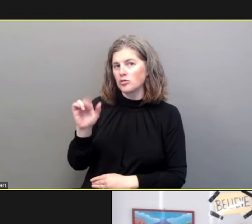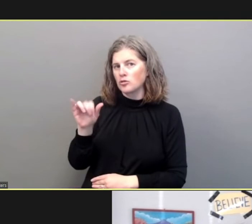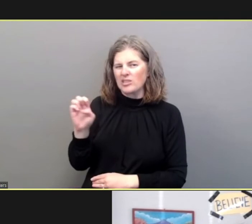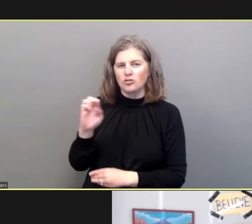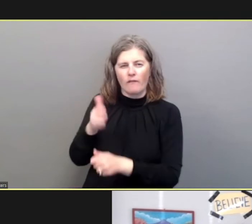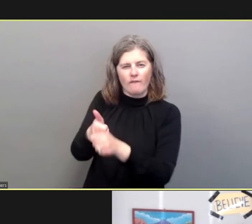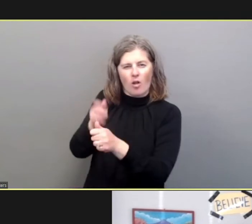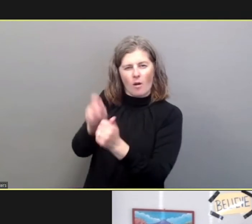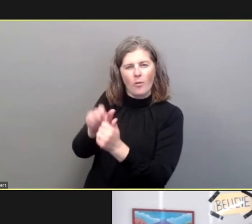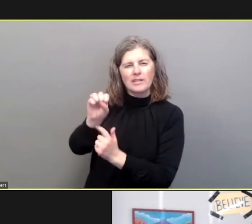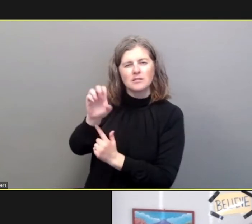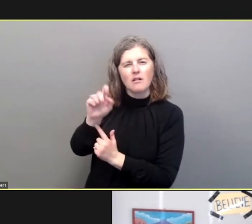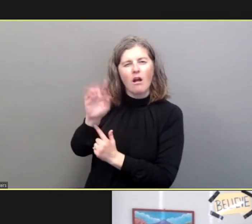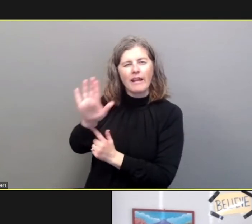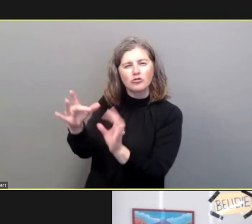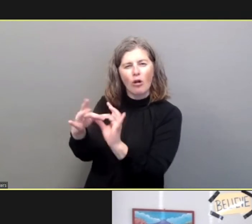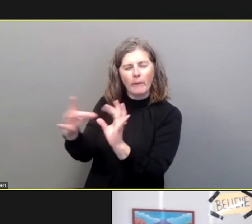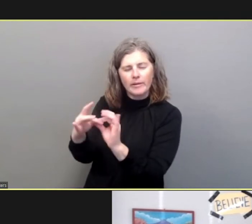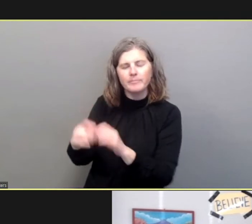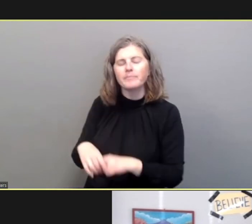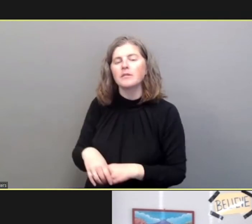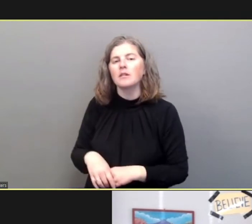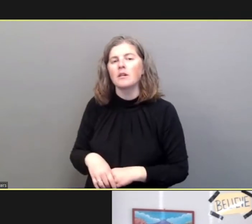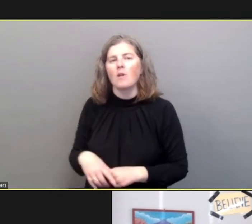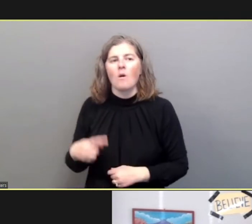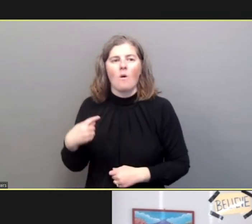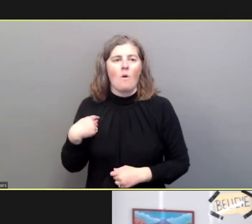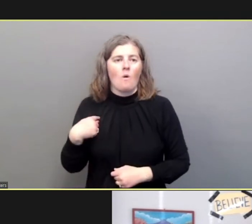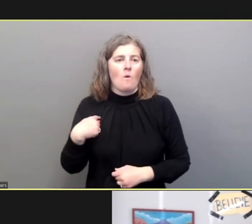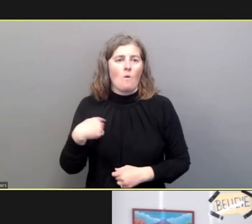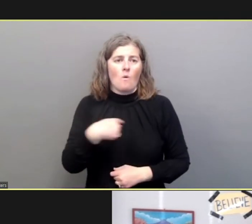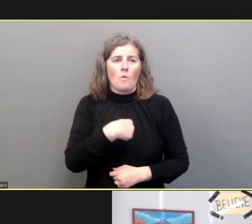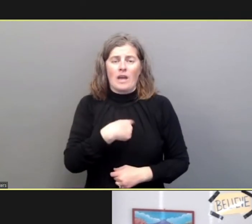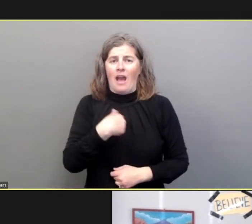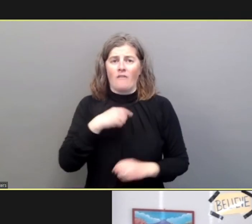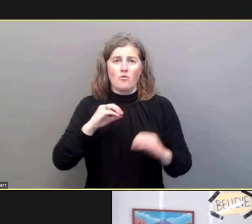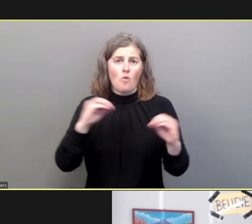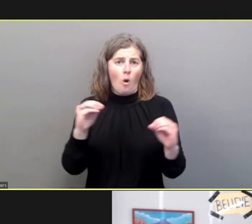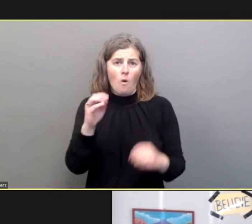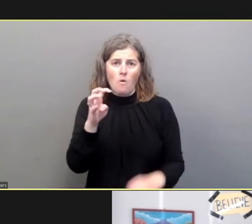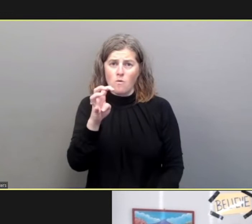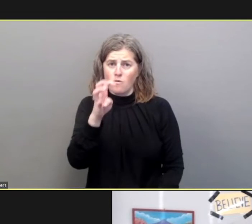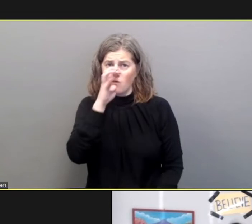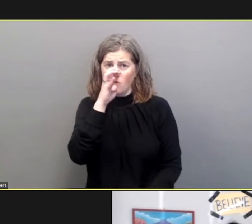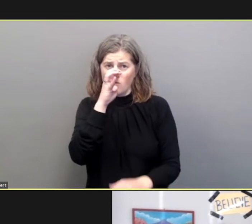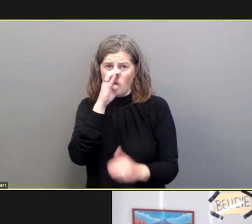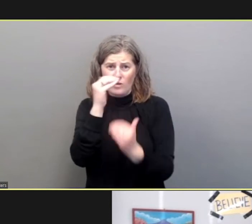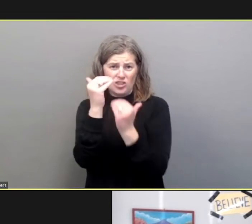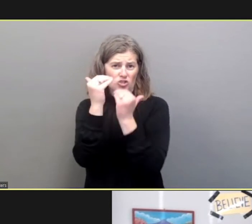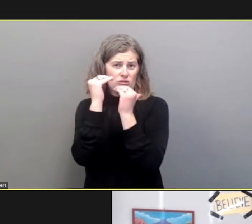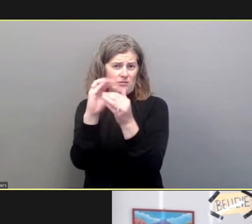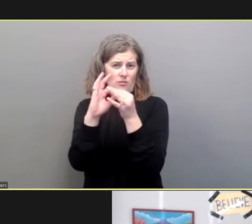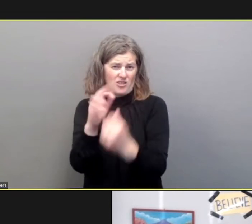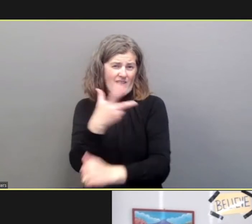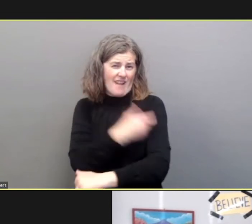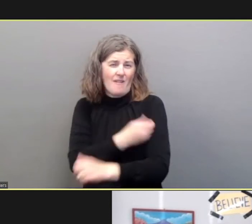Weiland's comments in his question, we don't have a restriction on vaccine in terms of the supply that we have. So that's